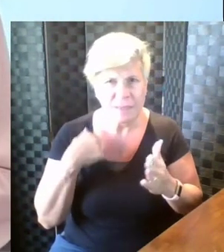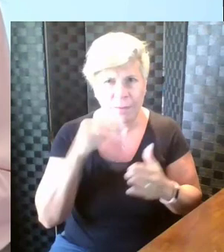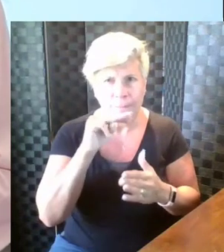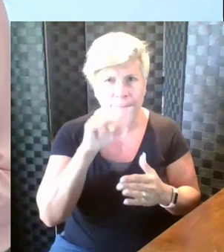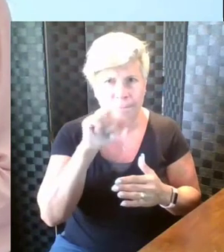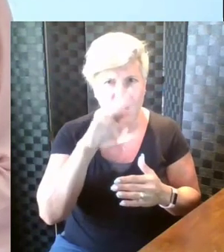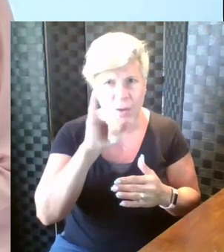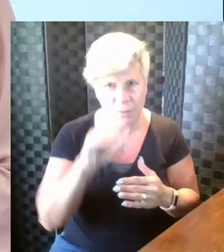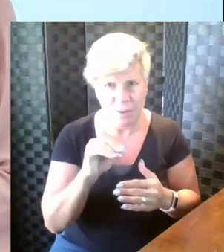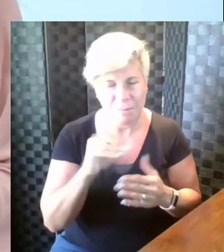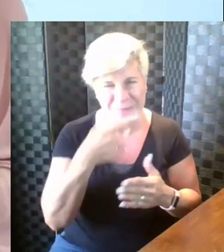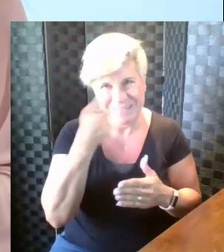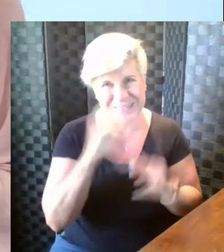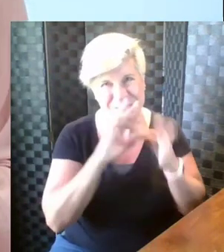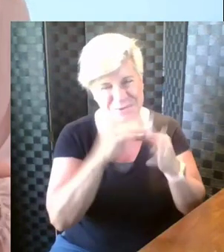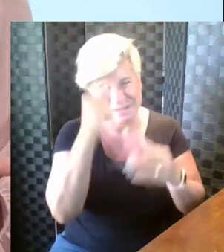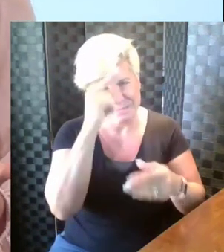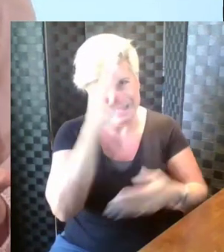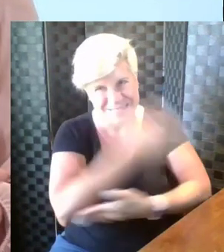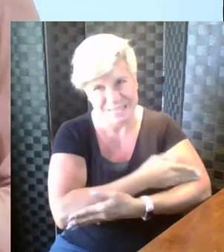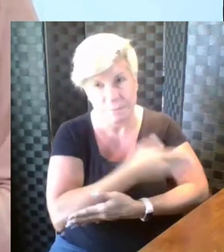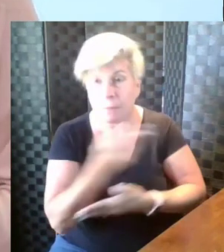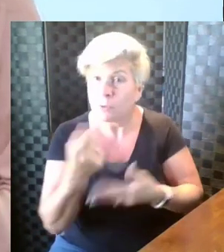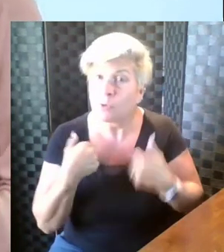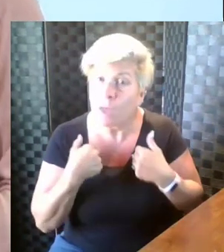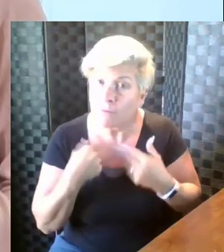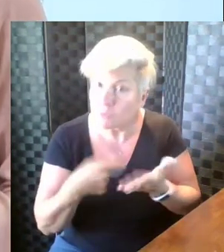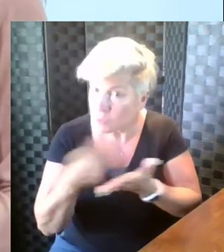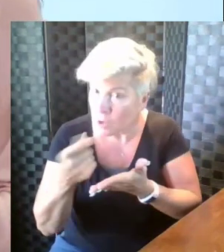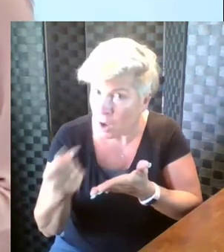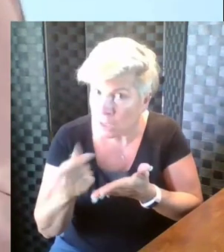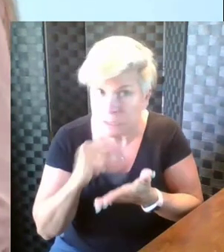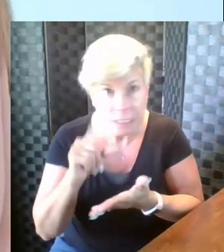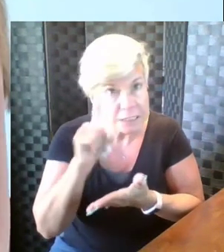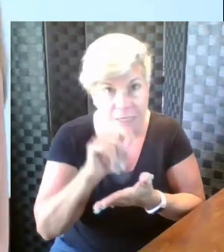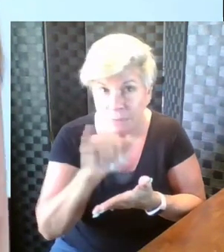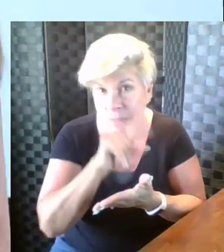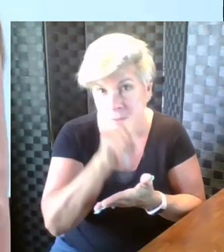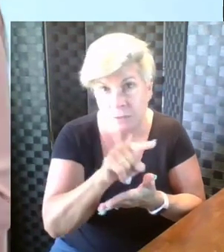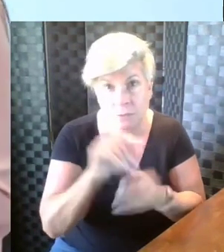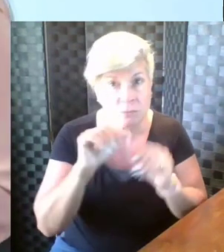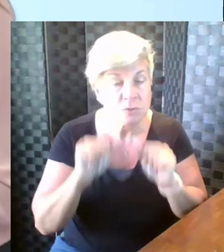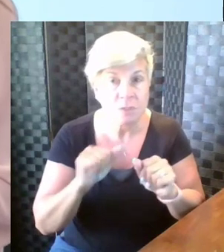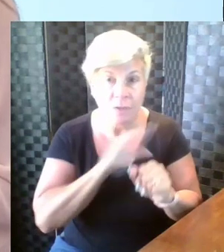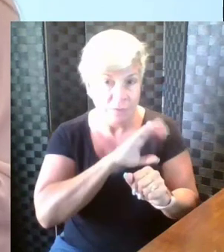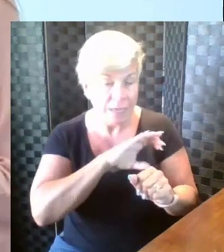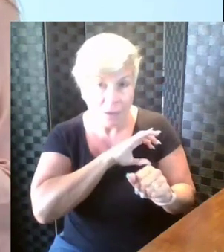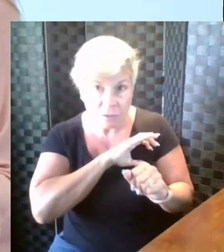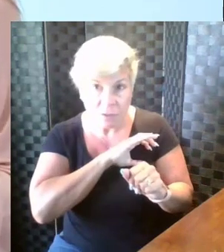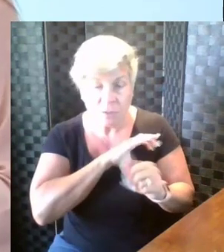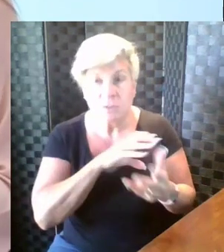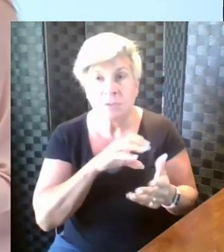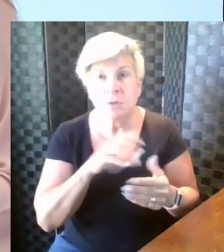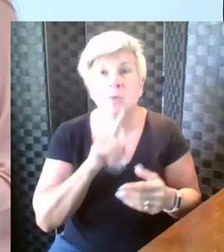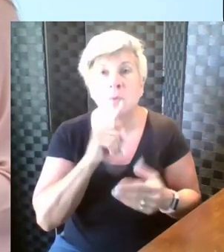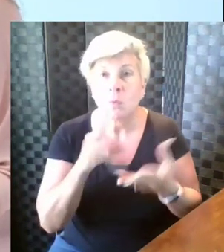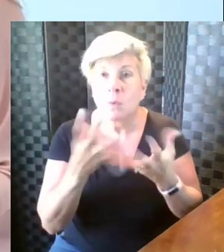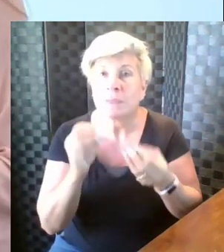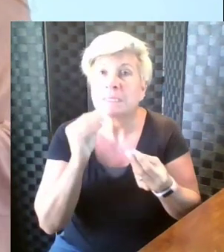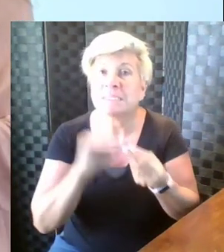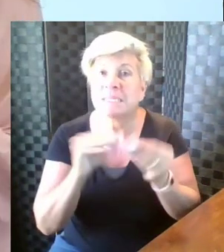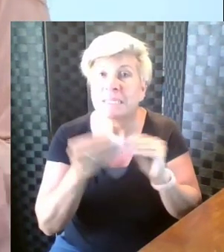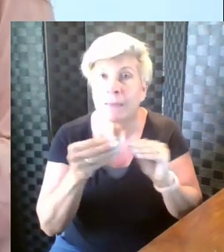Mario on them because they're my son's. But you might have some cards that you could use. It doesn't have to be like this. It could have characters on it. What we really want is the